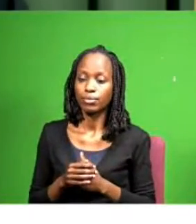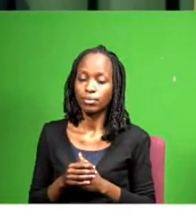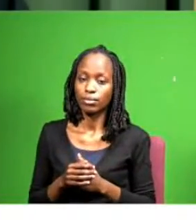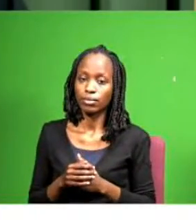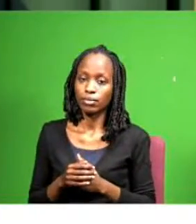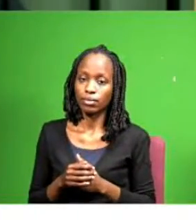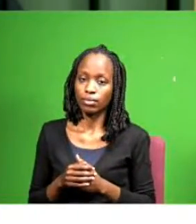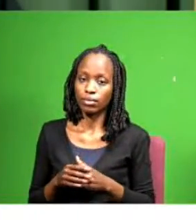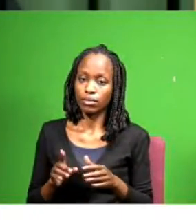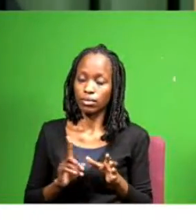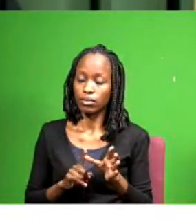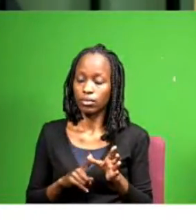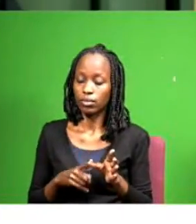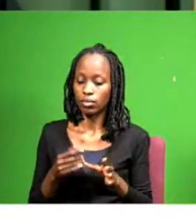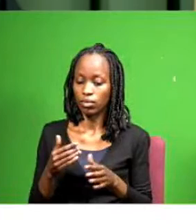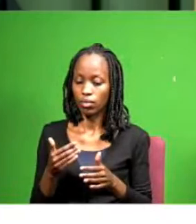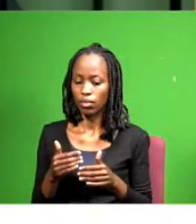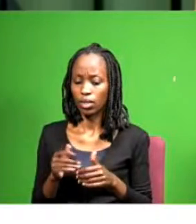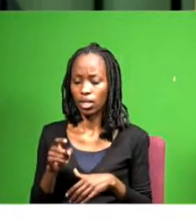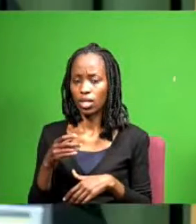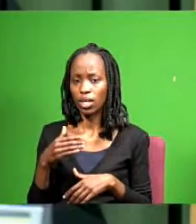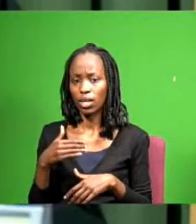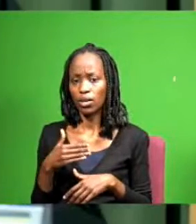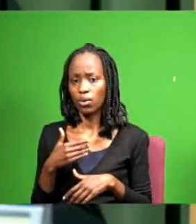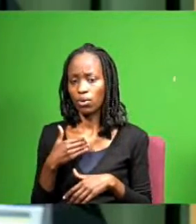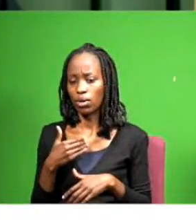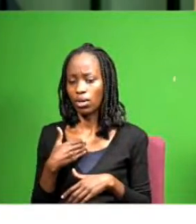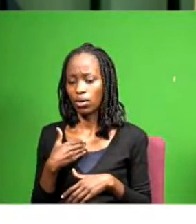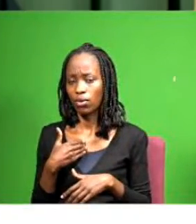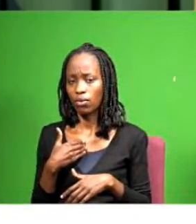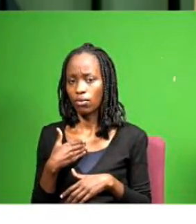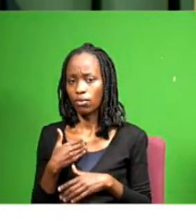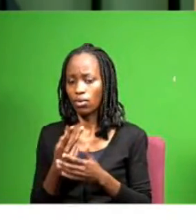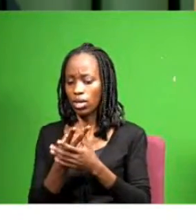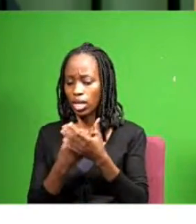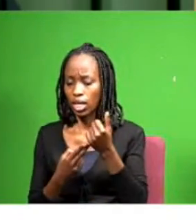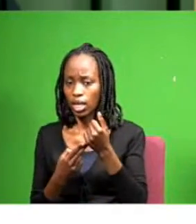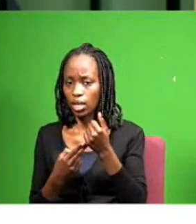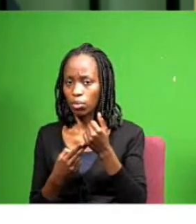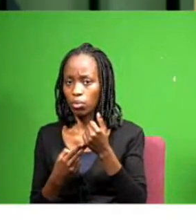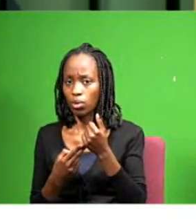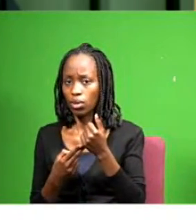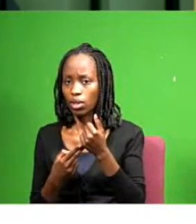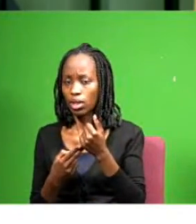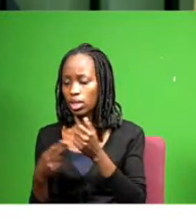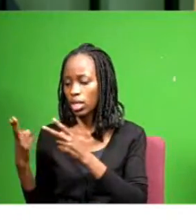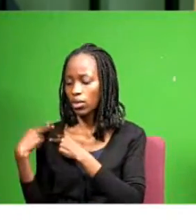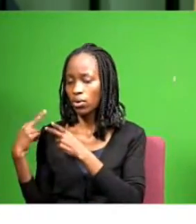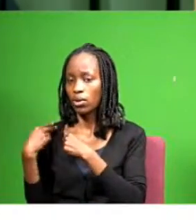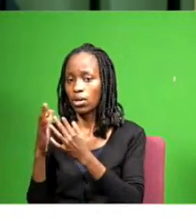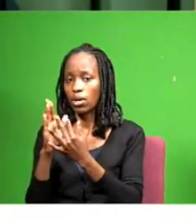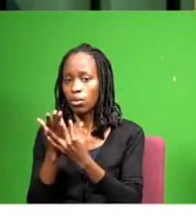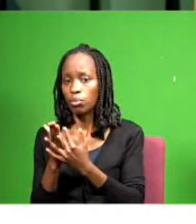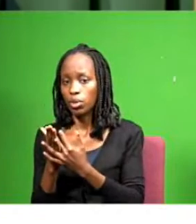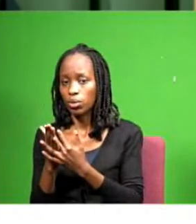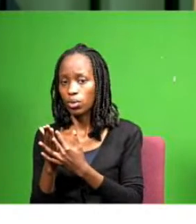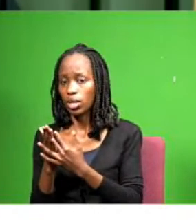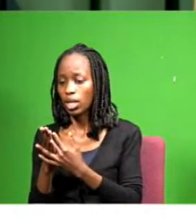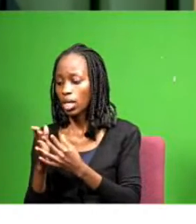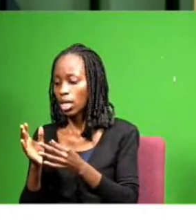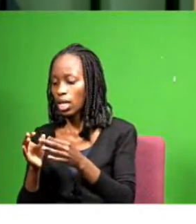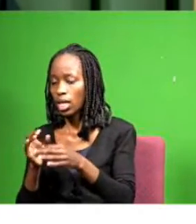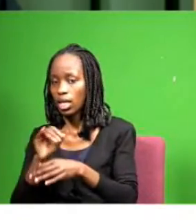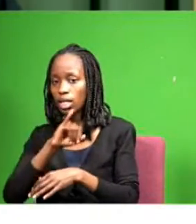Number 5, there seems to be a duplication of mandates between the Judicial Service Commission and the Judiciary Ombudsman insofar as